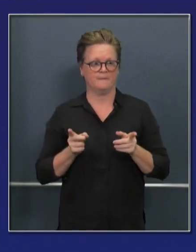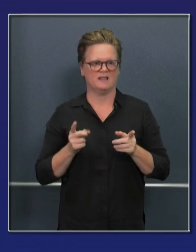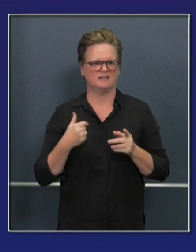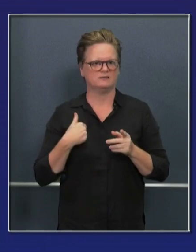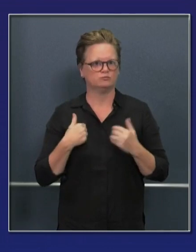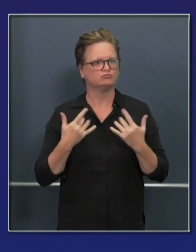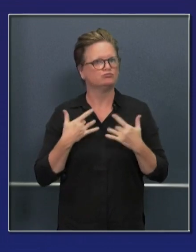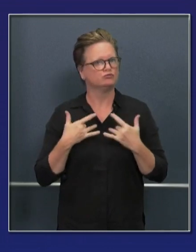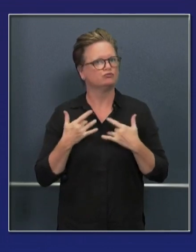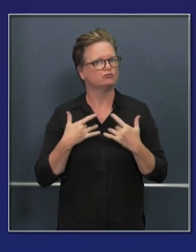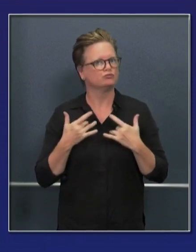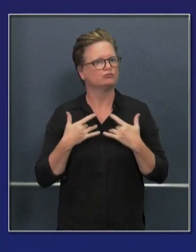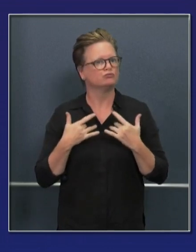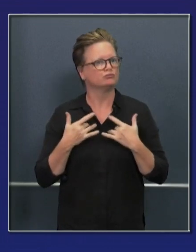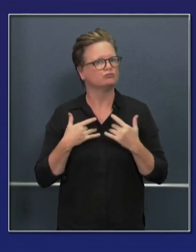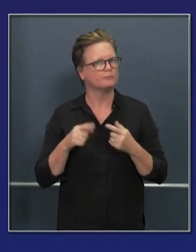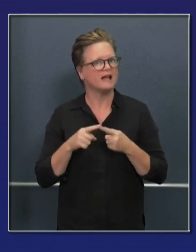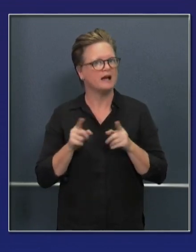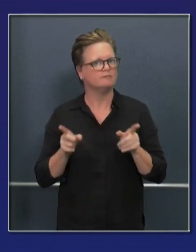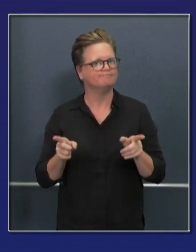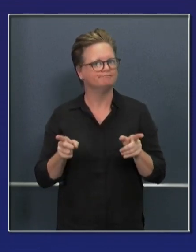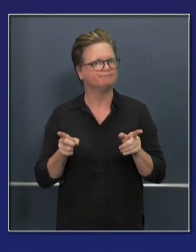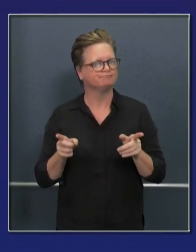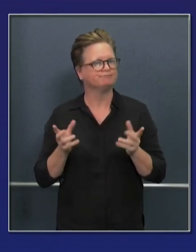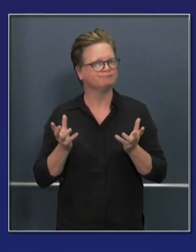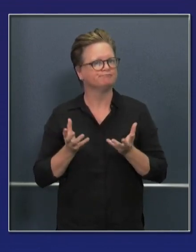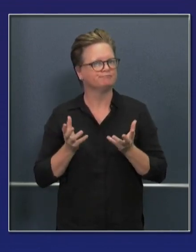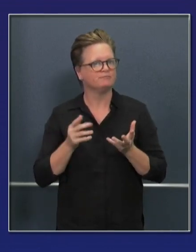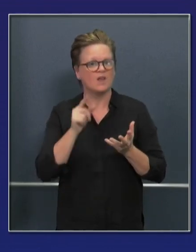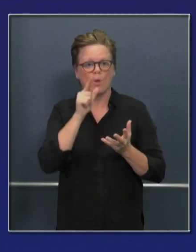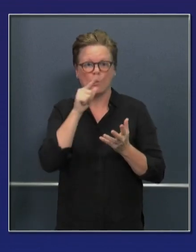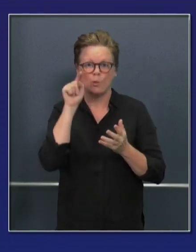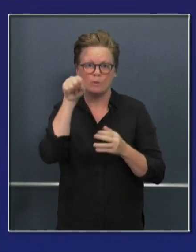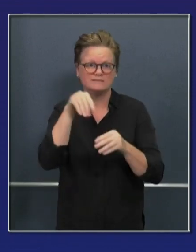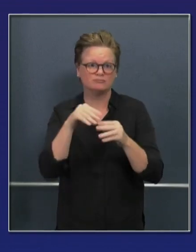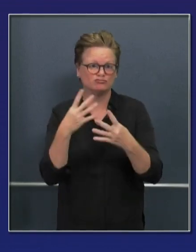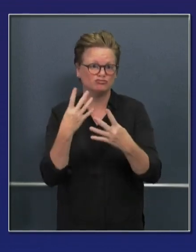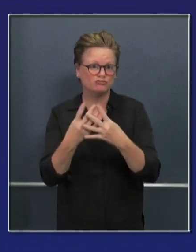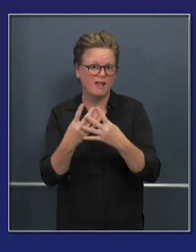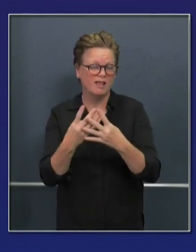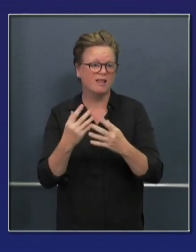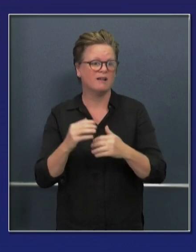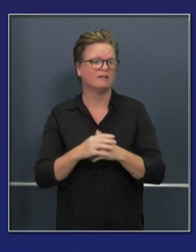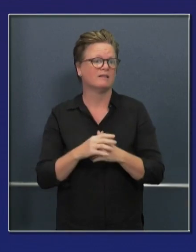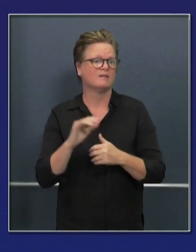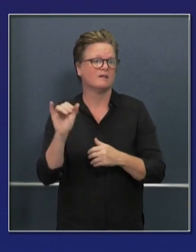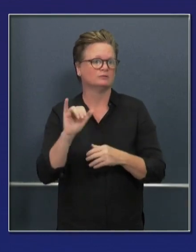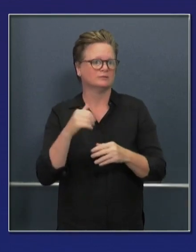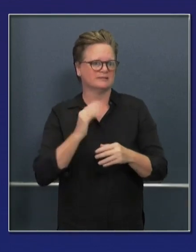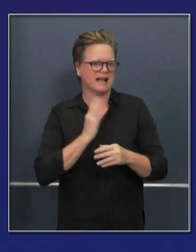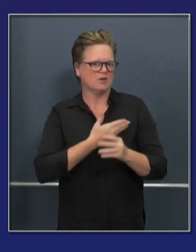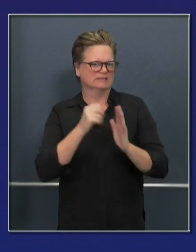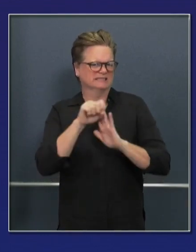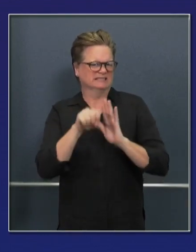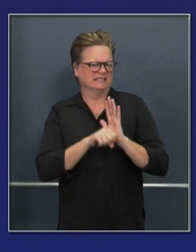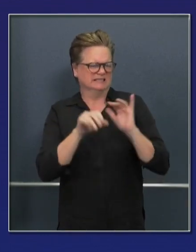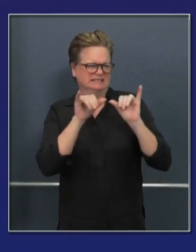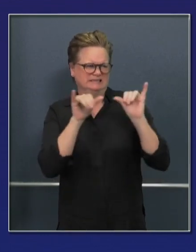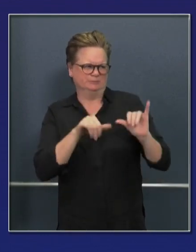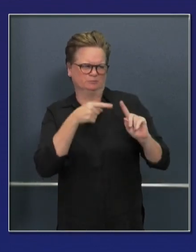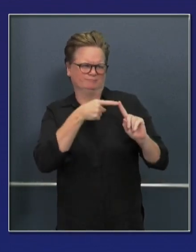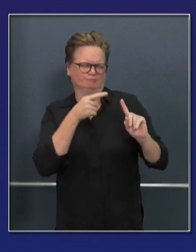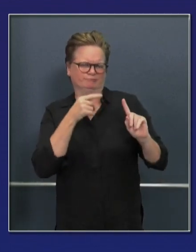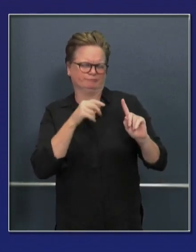people incarcerated in county jails and in our state system as well. But just as a proxy for our